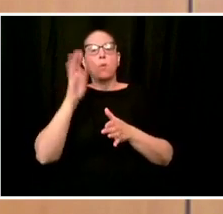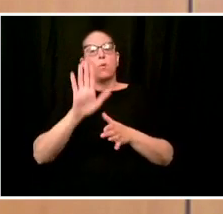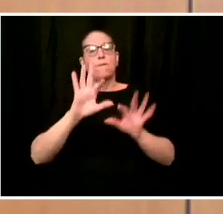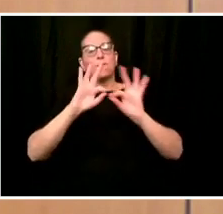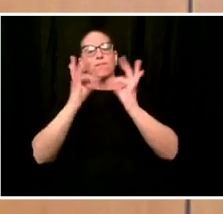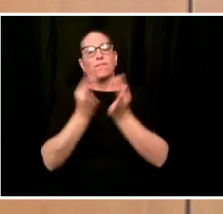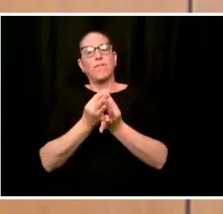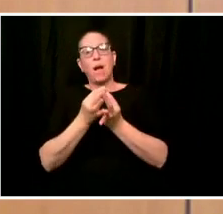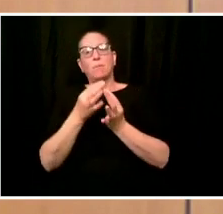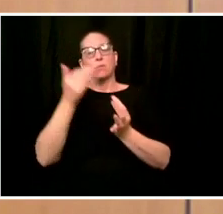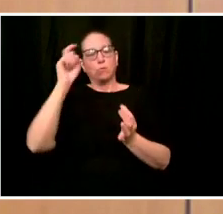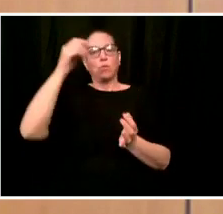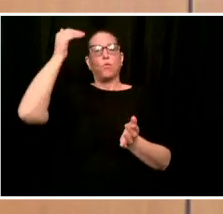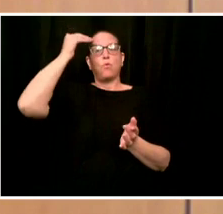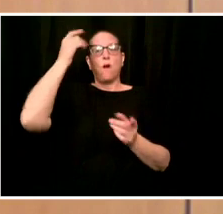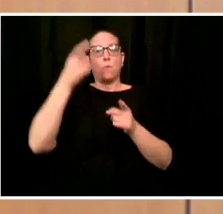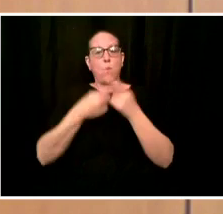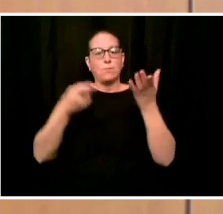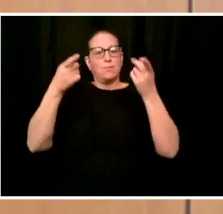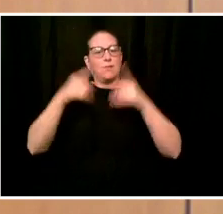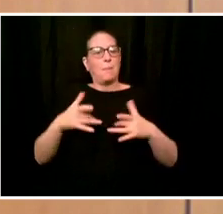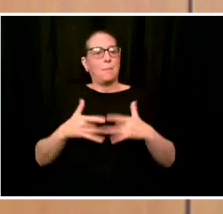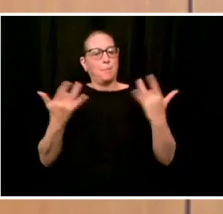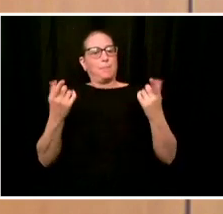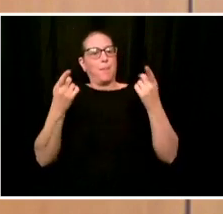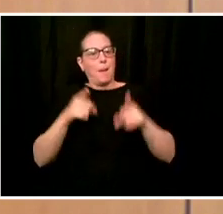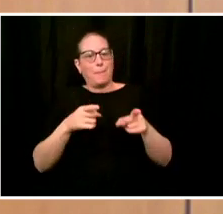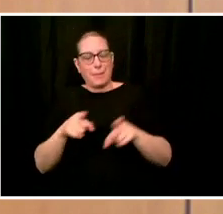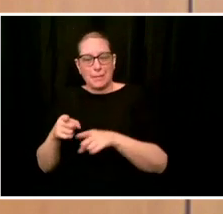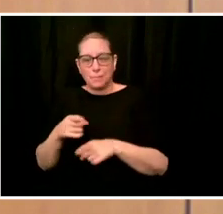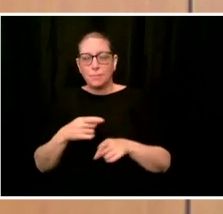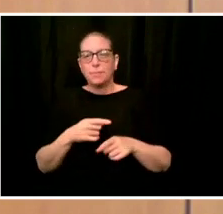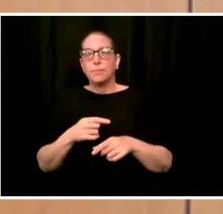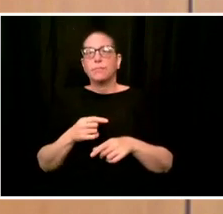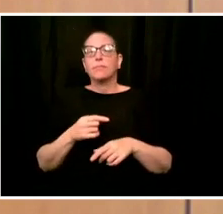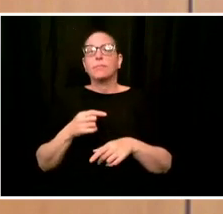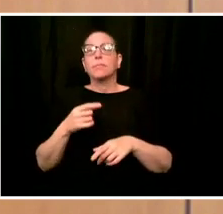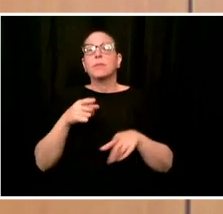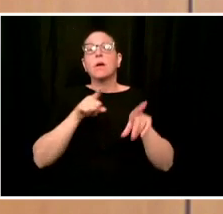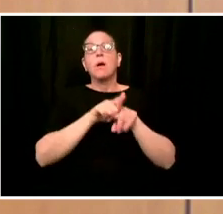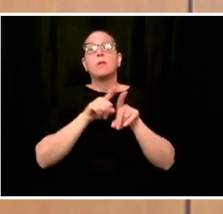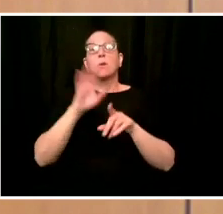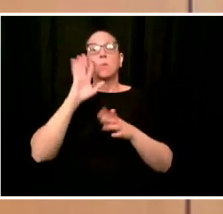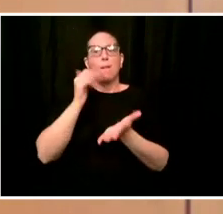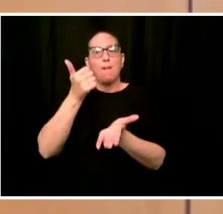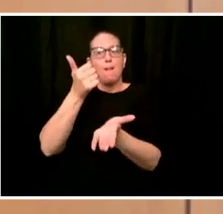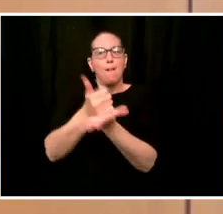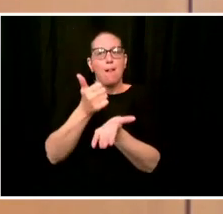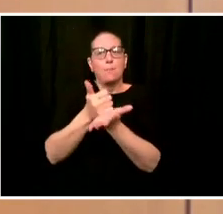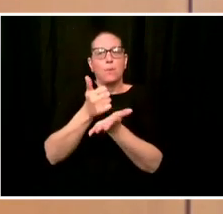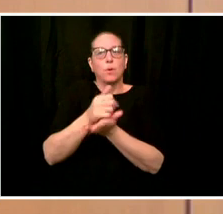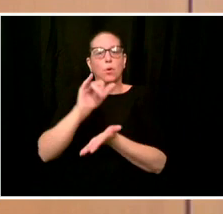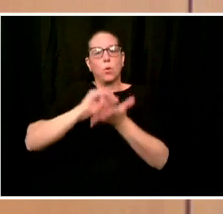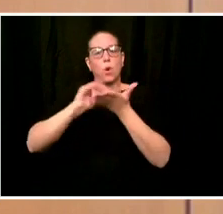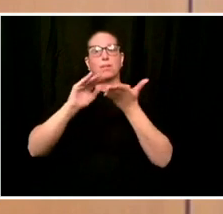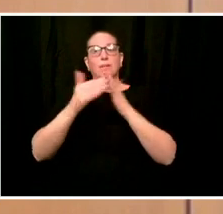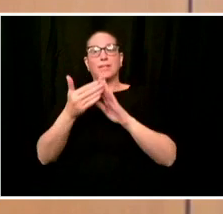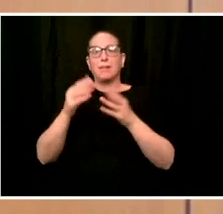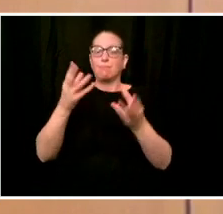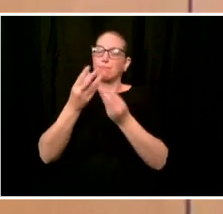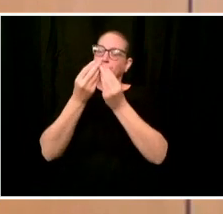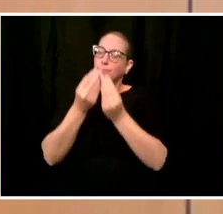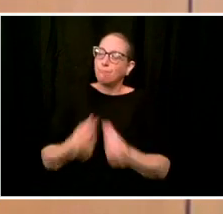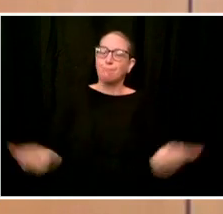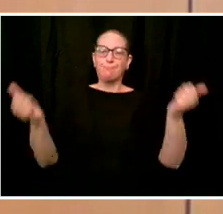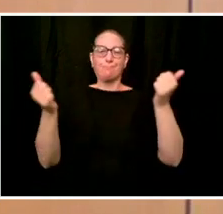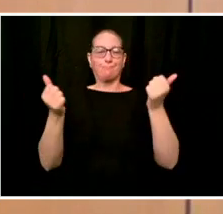our healing process as we move forward. The second thing is that in the here and now, having